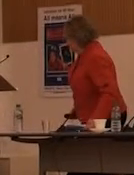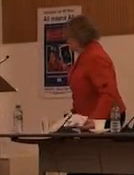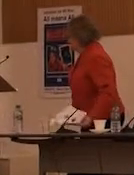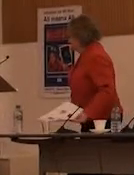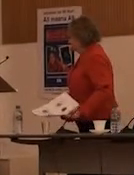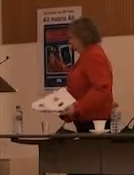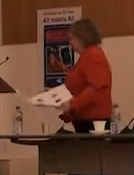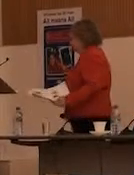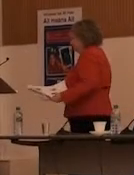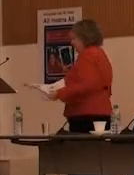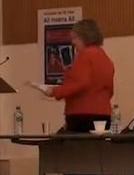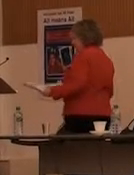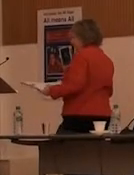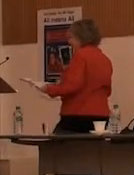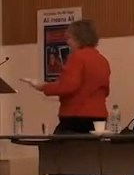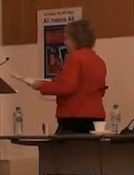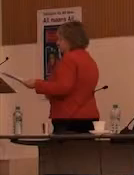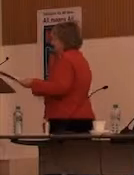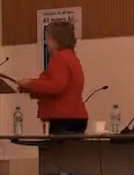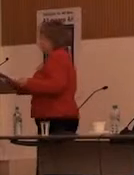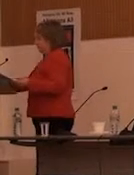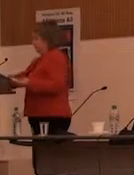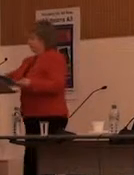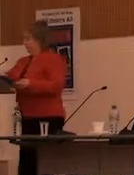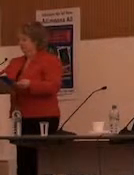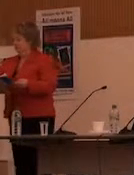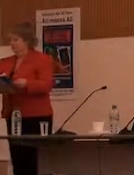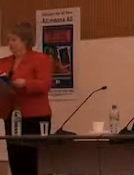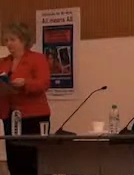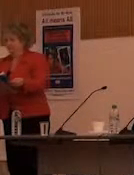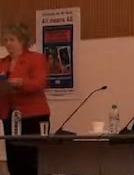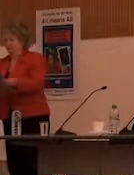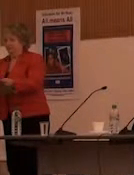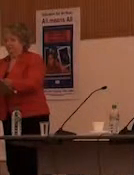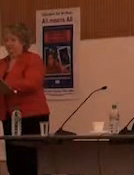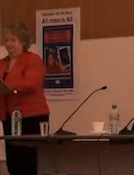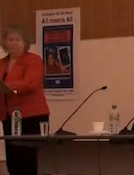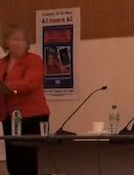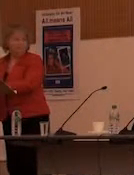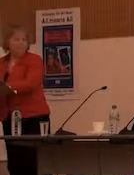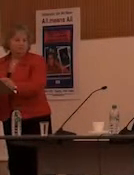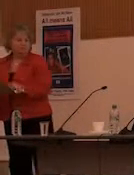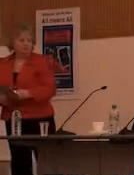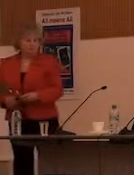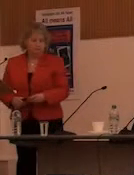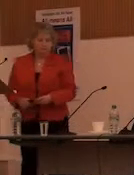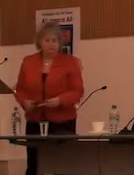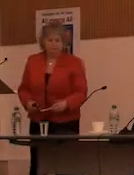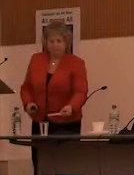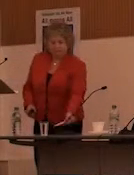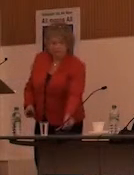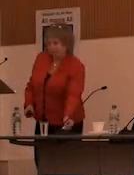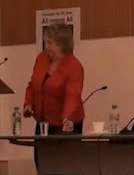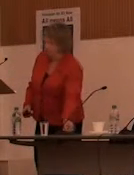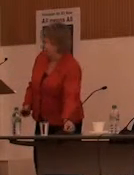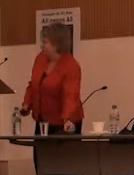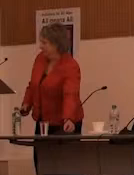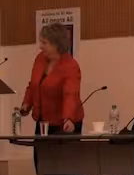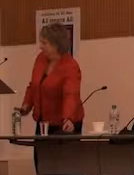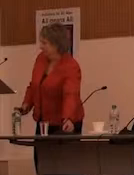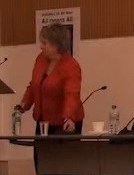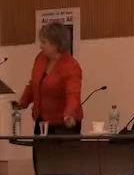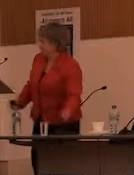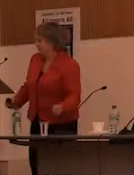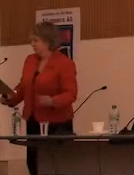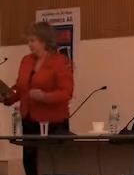an understatement because, again, looking at the biography, looking at much of the work that Alison's been involved with, it's